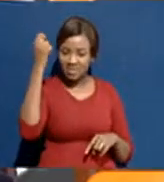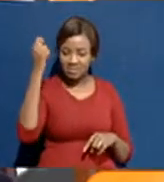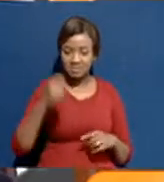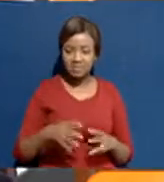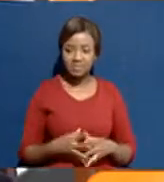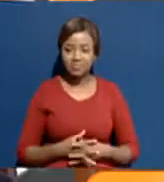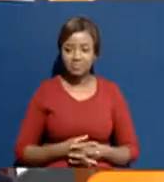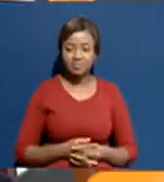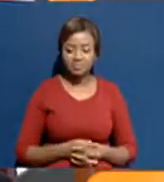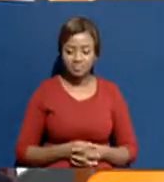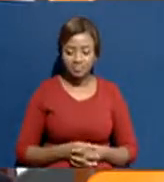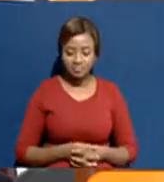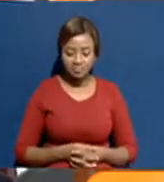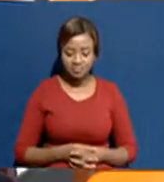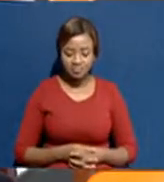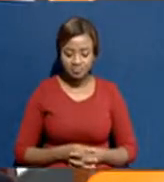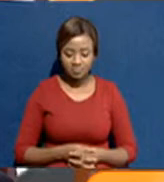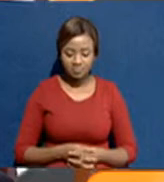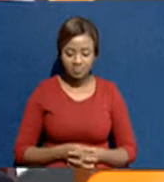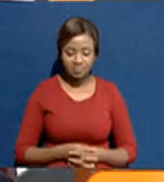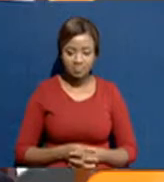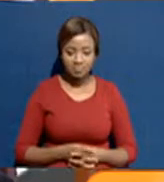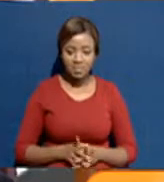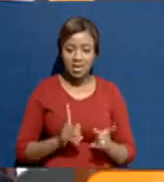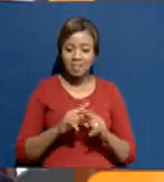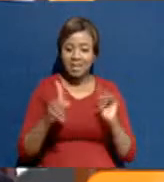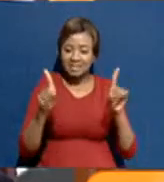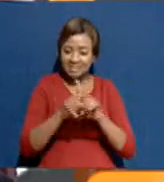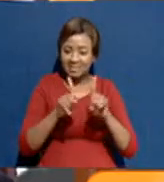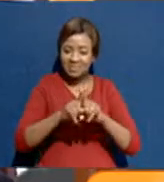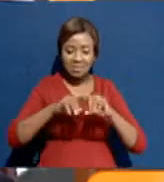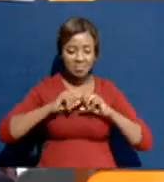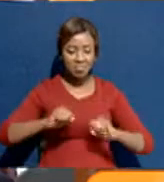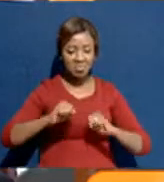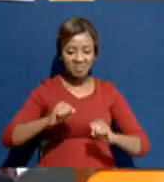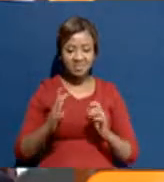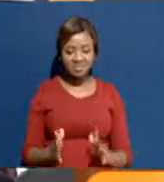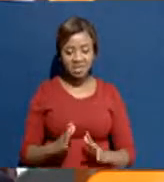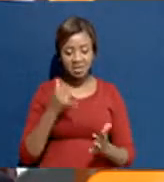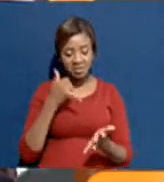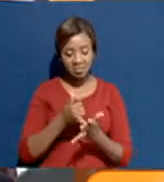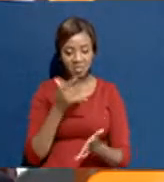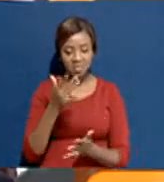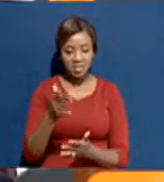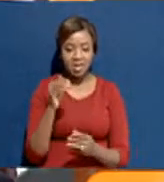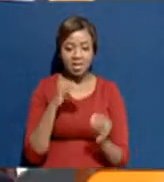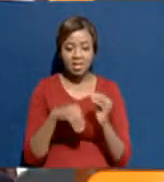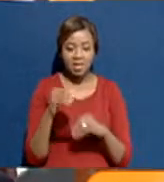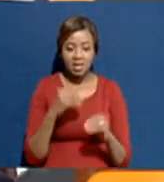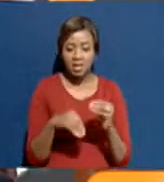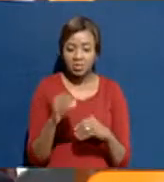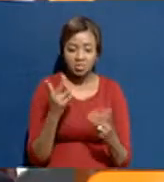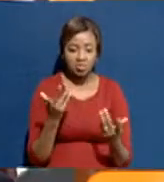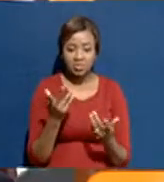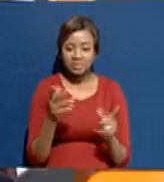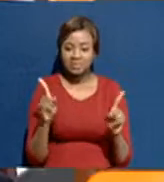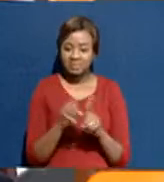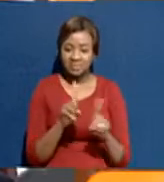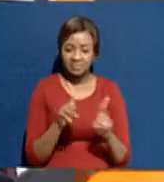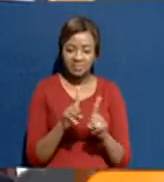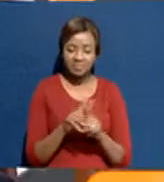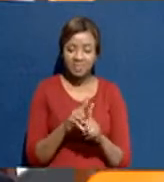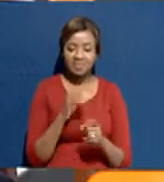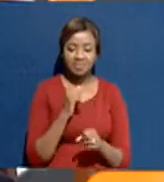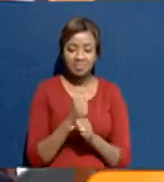happens for the president. Yet it is the same officers who are managing the election from the polling station. It's the same officers who are